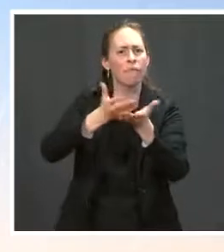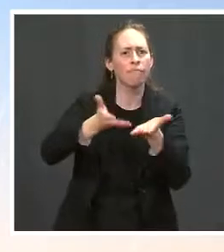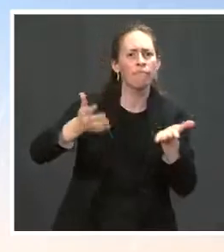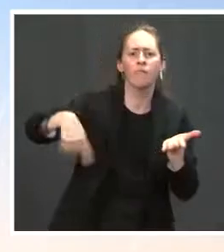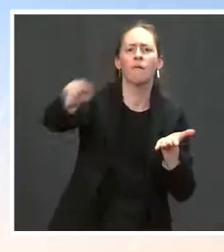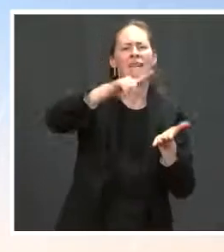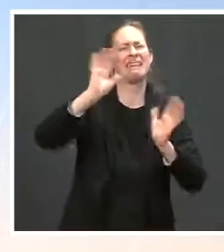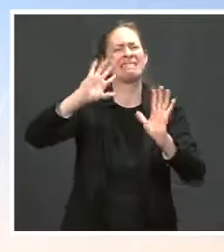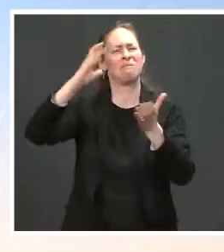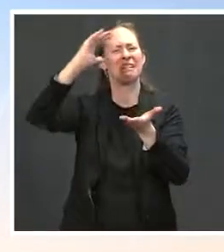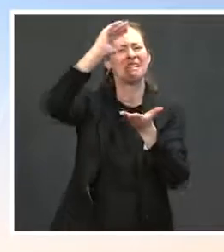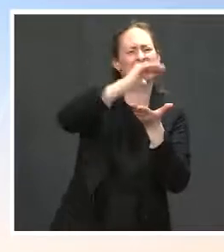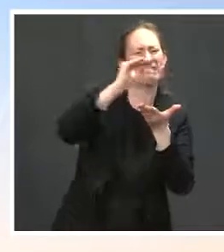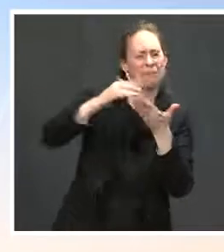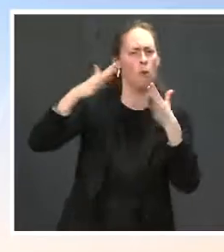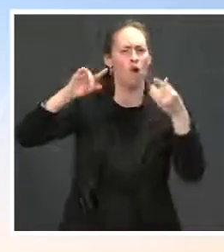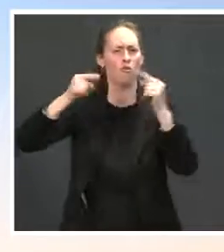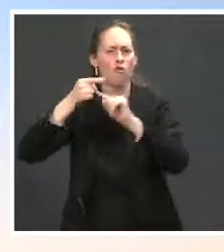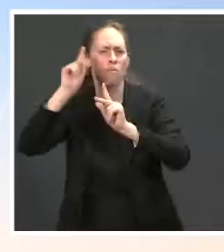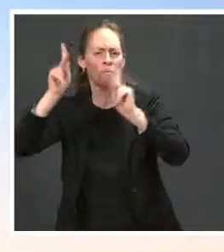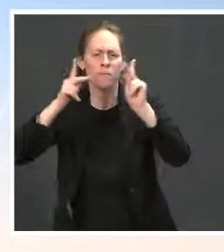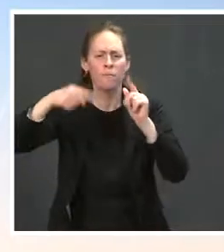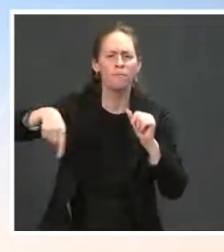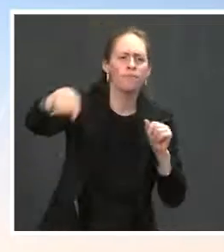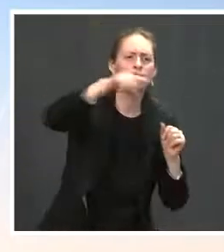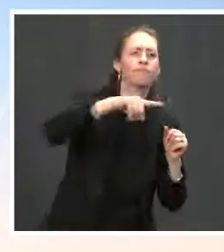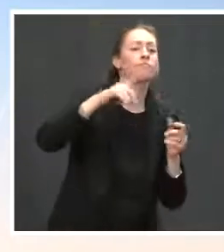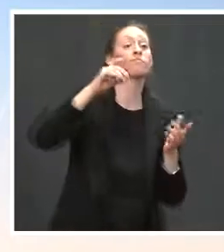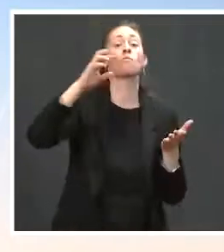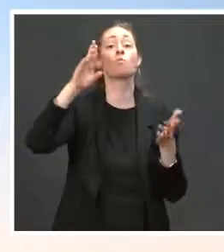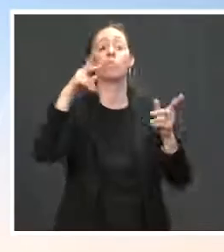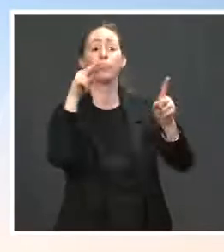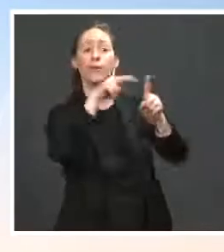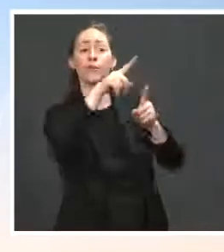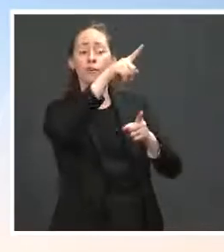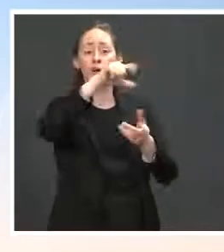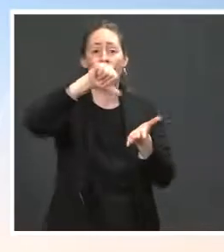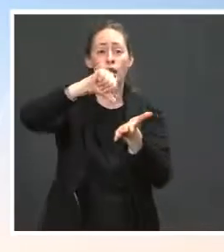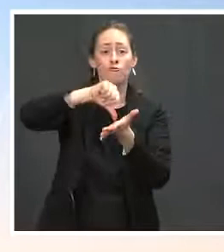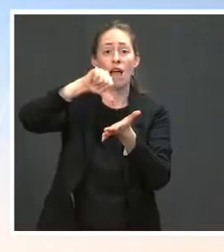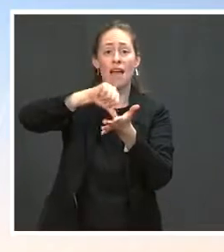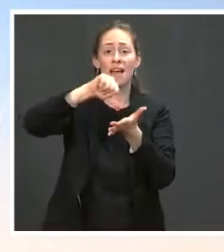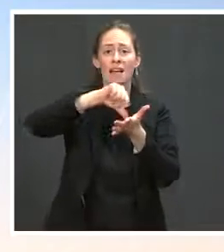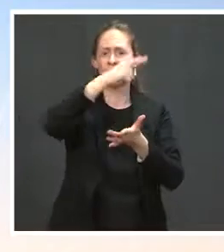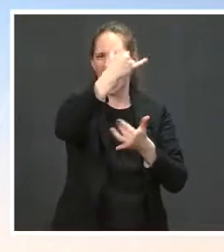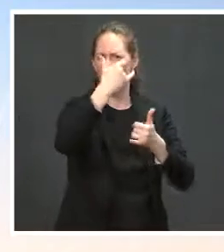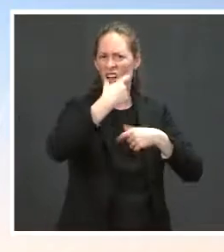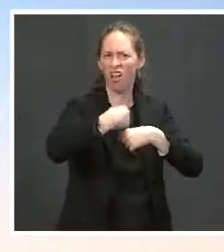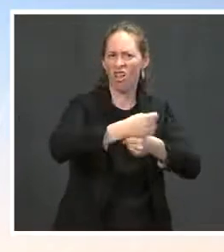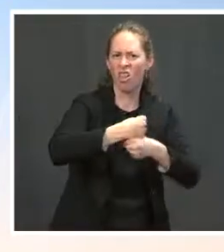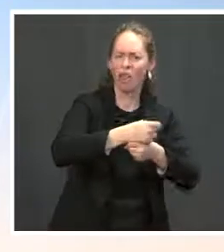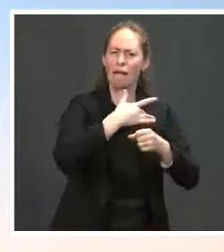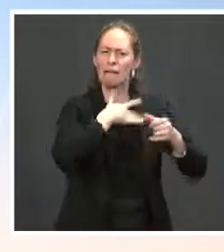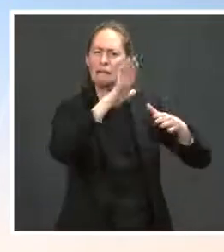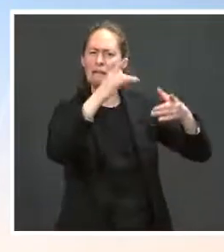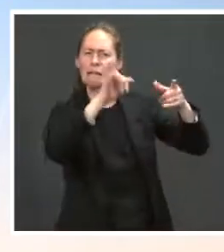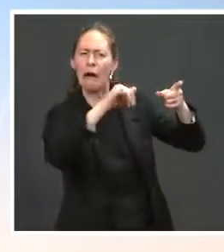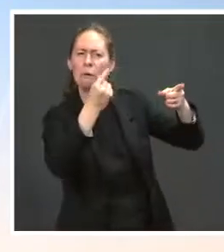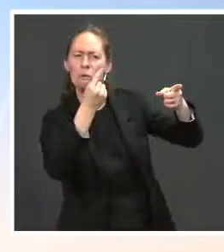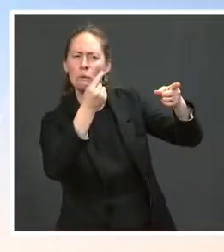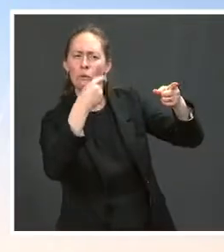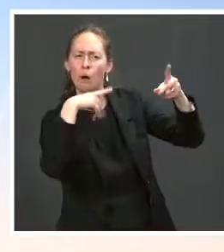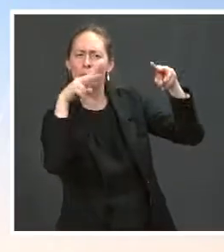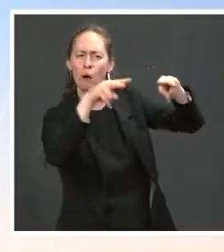the extension of the New START treaty, or the Iran nuclear deal, and also have discussions about areas where we disagree. Obviously, it